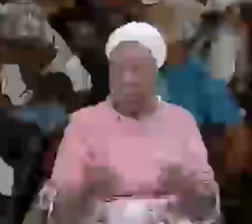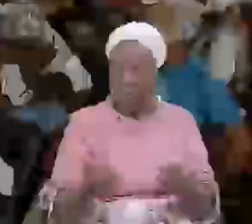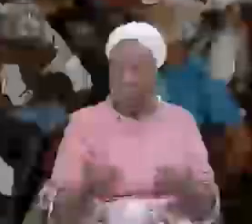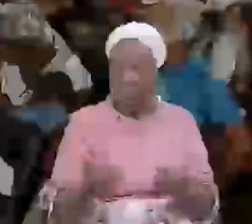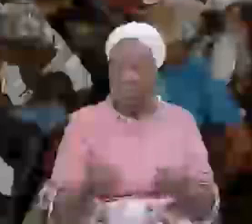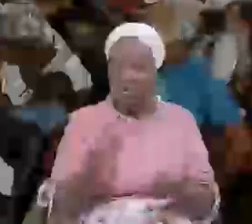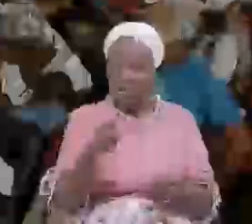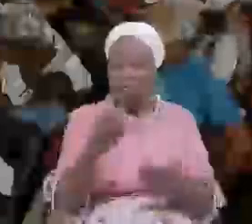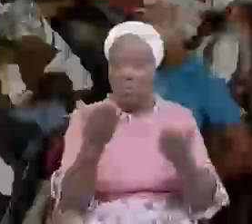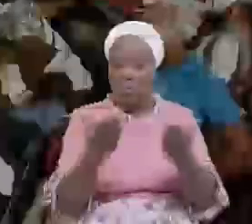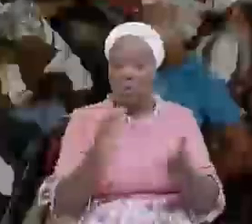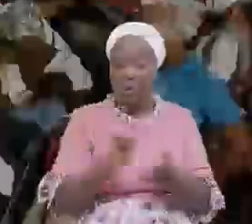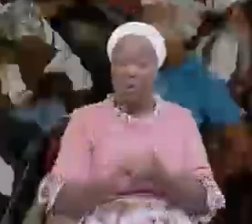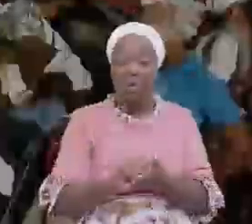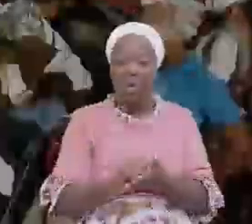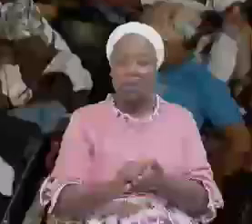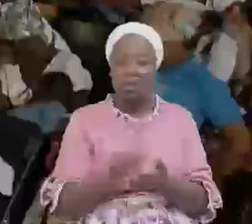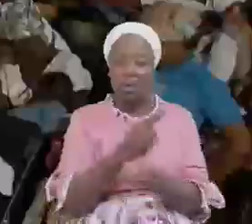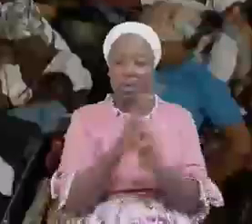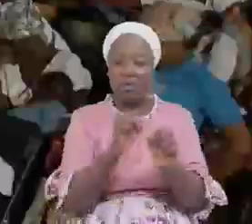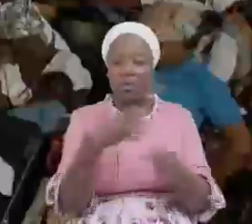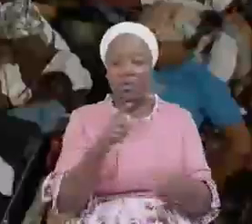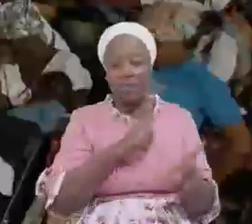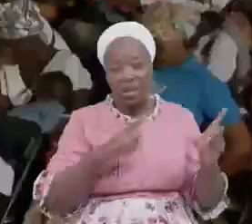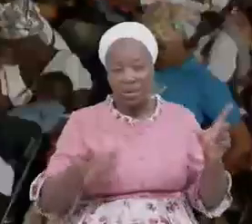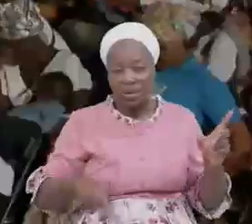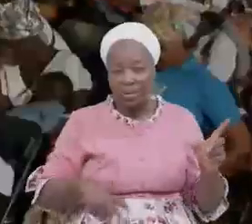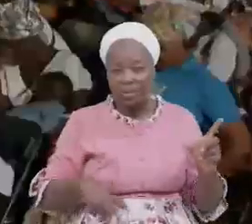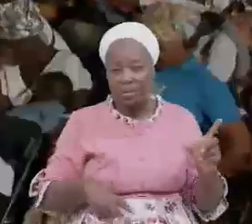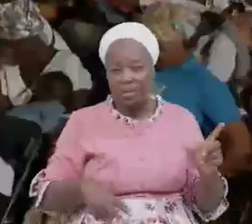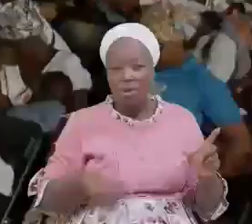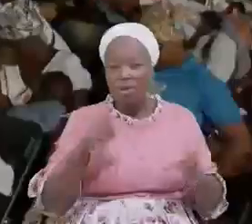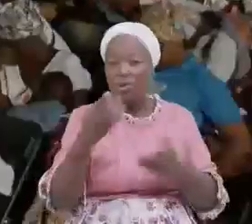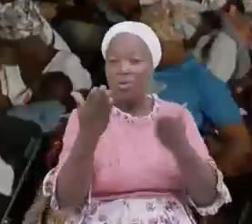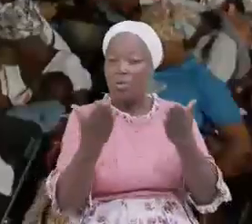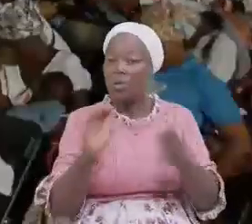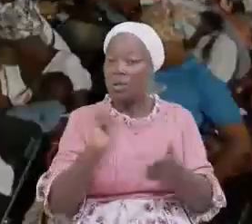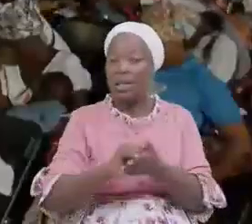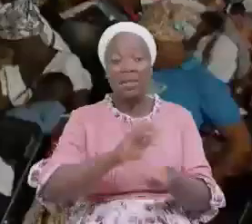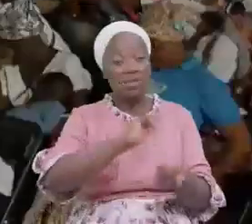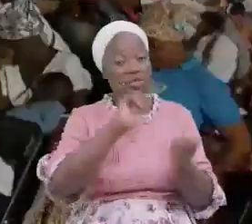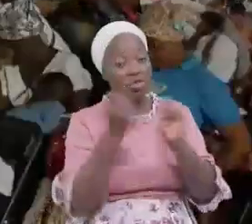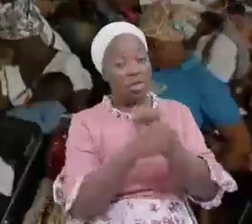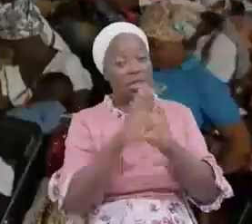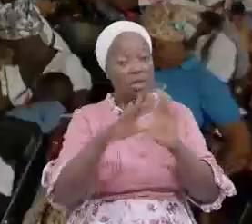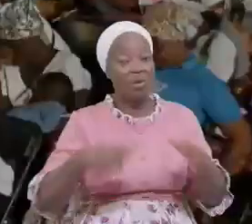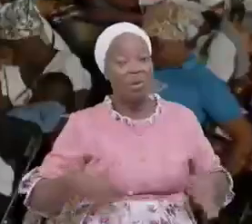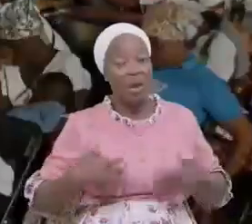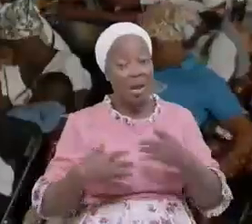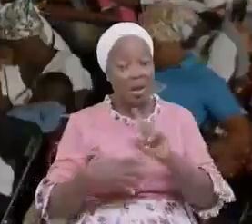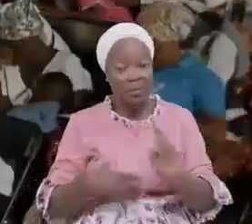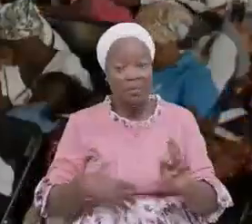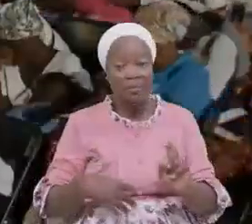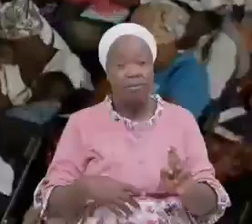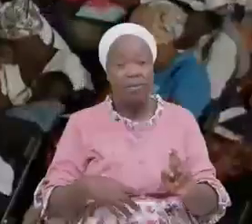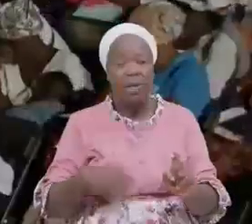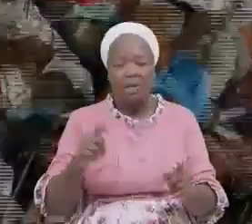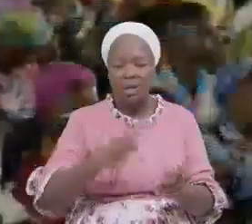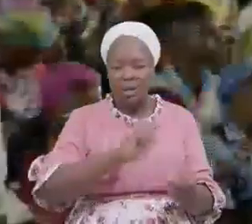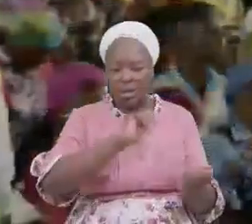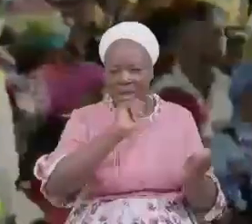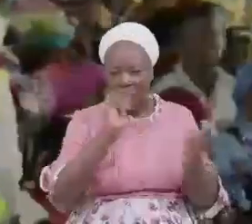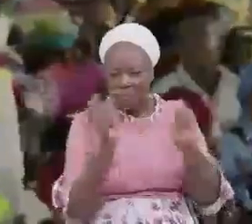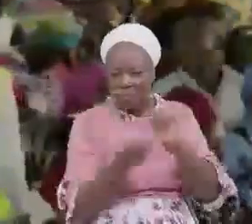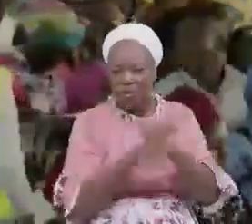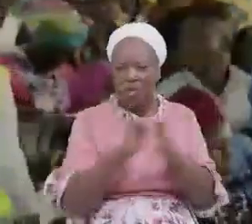You want that redemption of the Lord. You want that change in your life. The transformation you couldn't